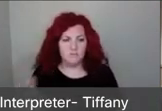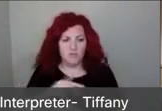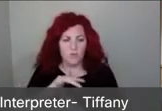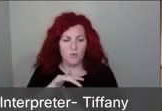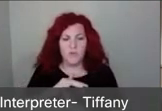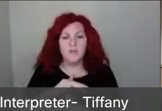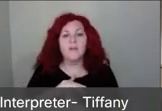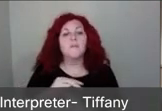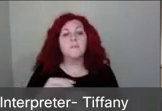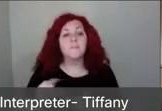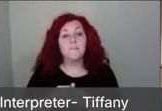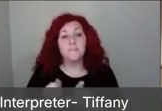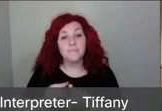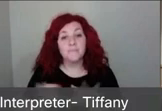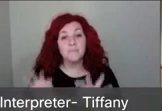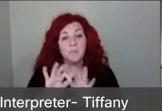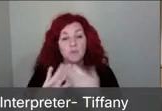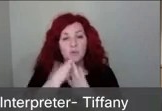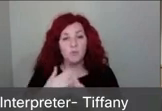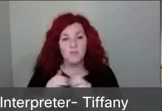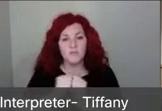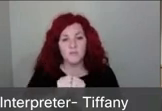to make sure that we're keeping the communities together,